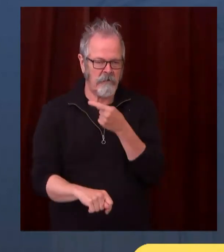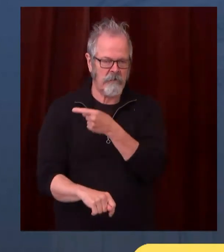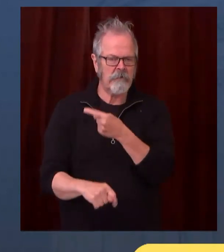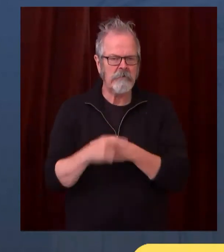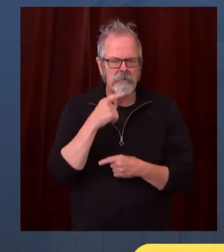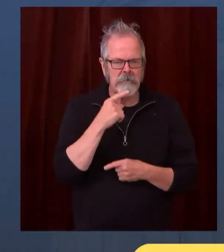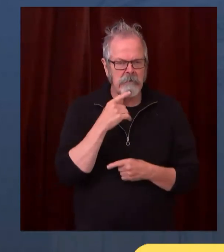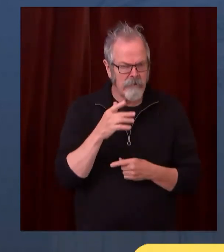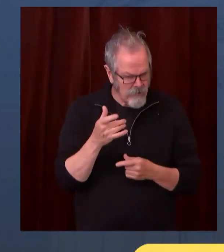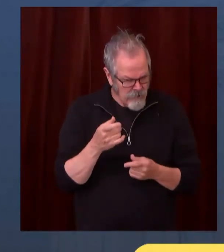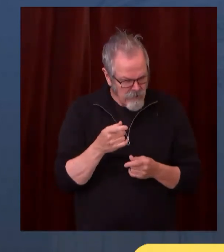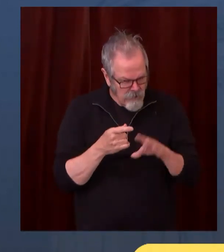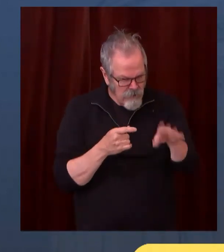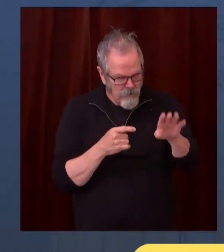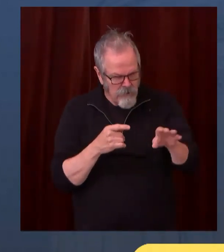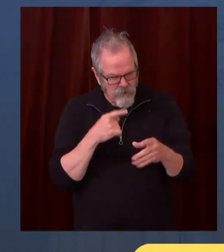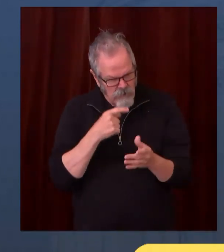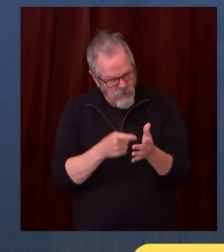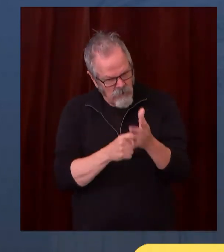most of them?